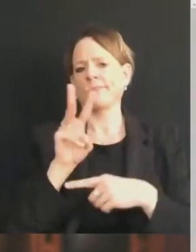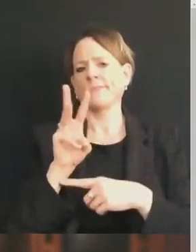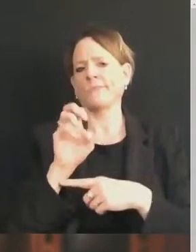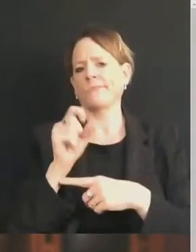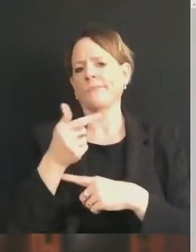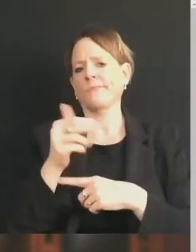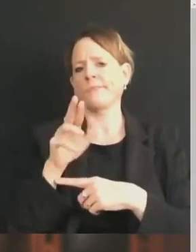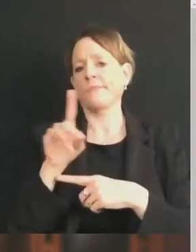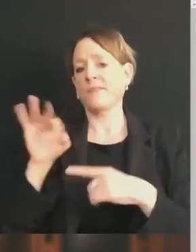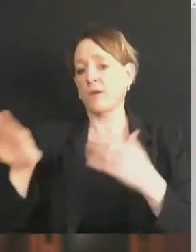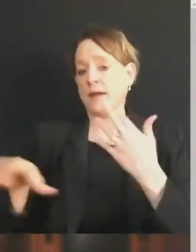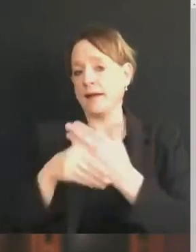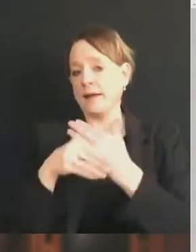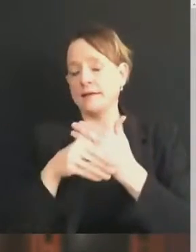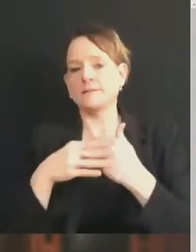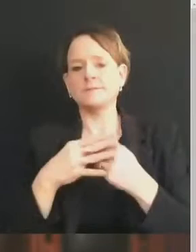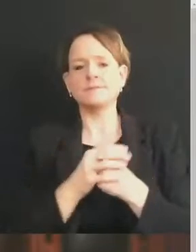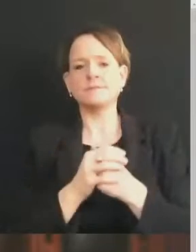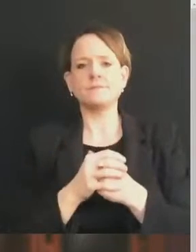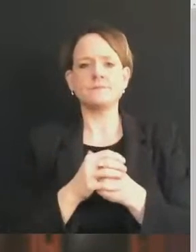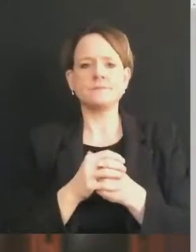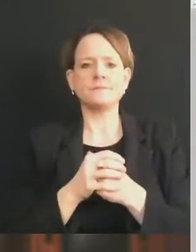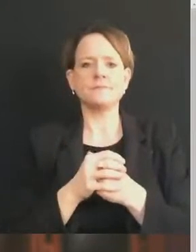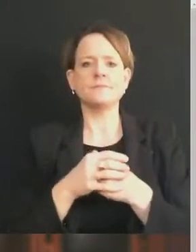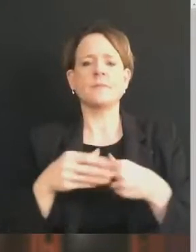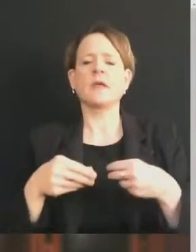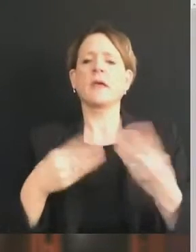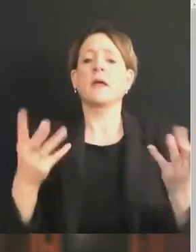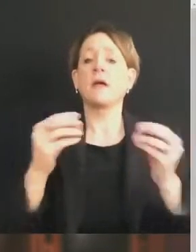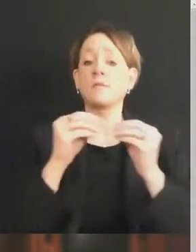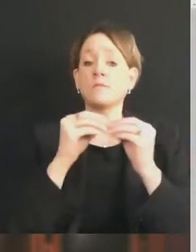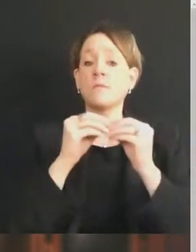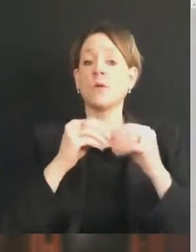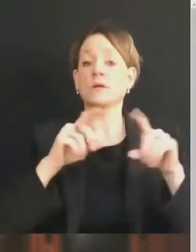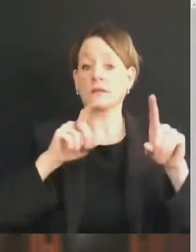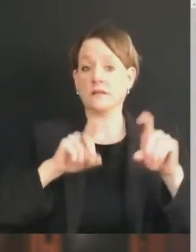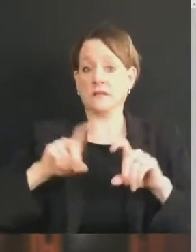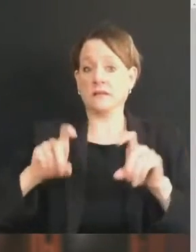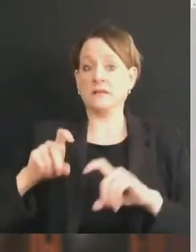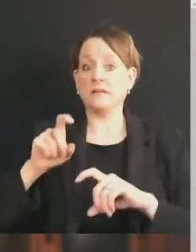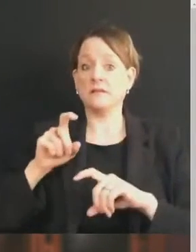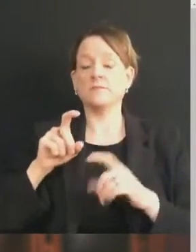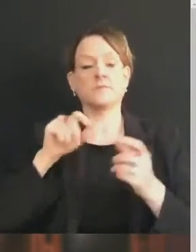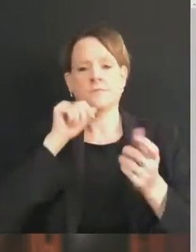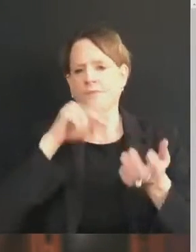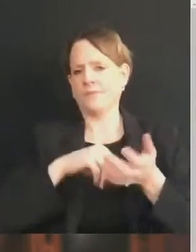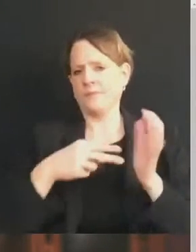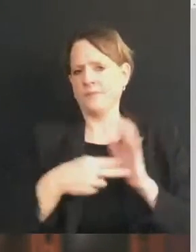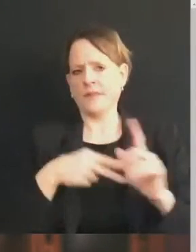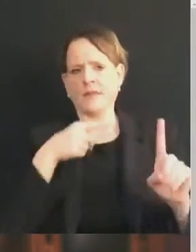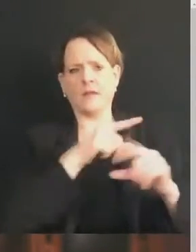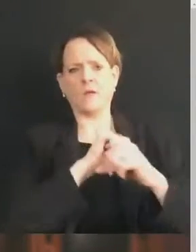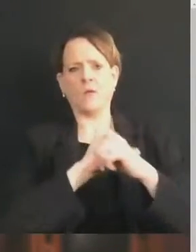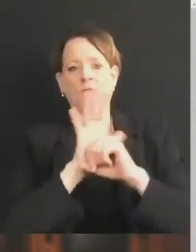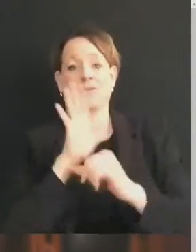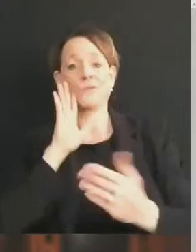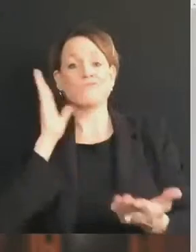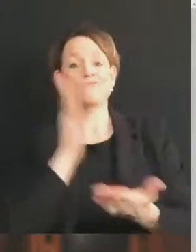you information that then is actionable to help stop the spread. And so if